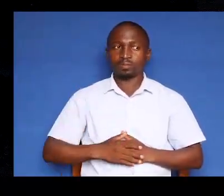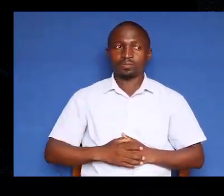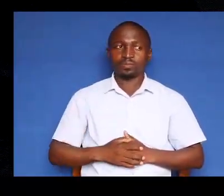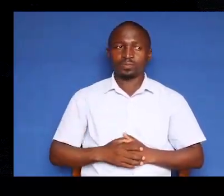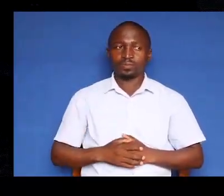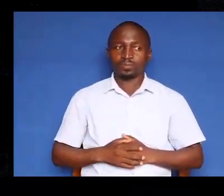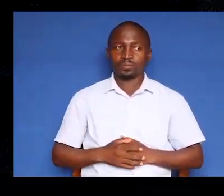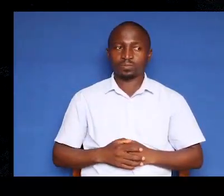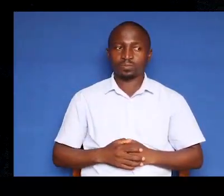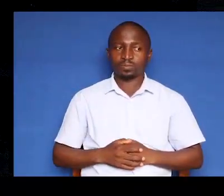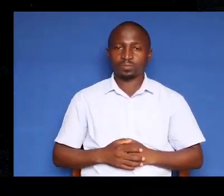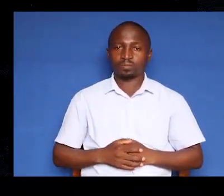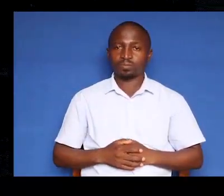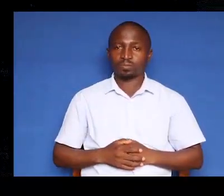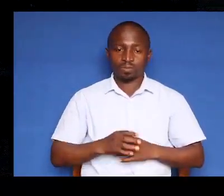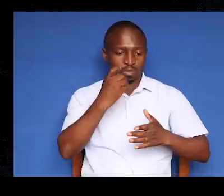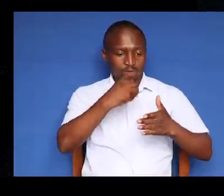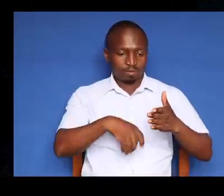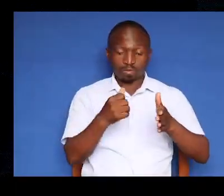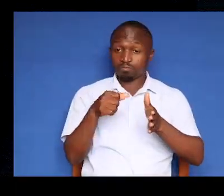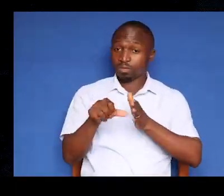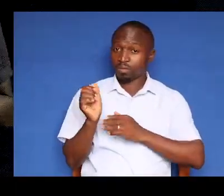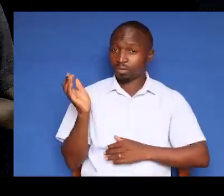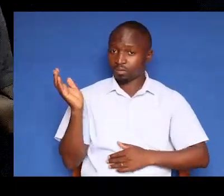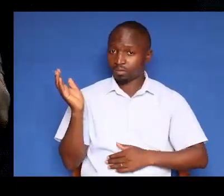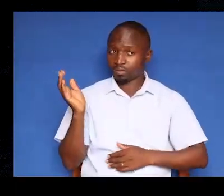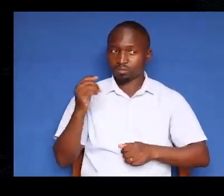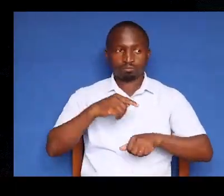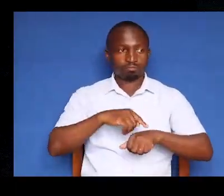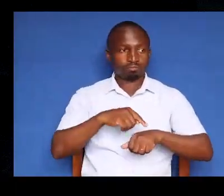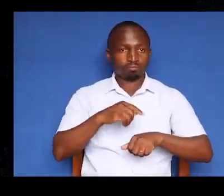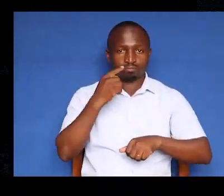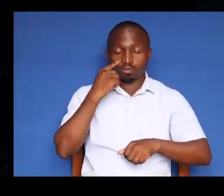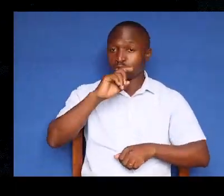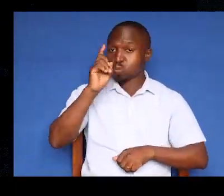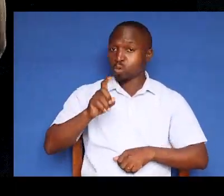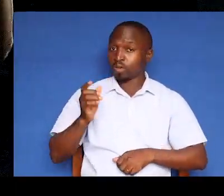Ramatita tax paid. When you see our question,